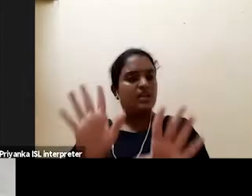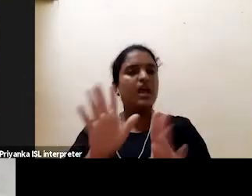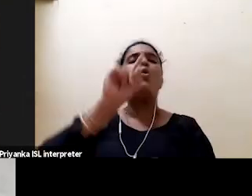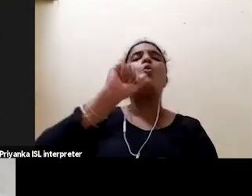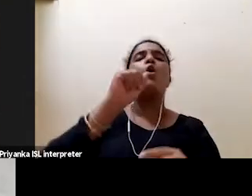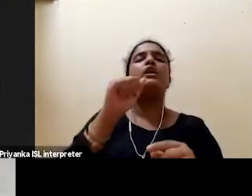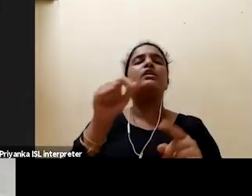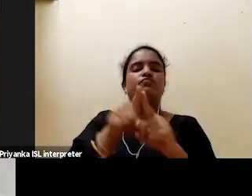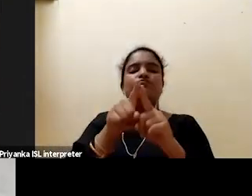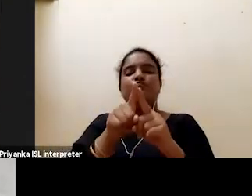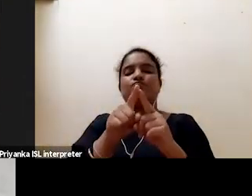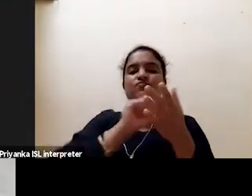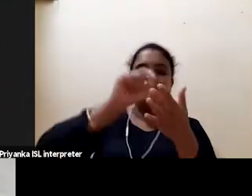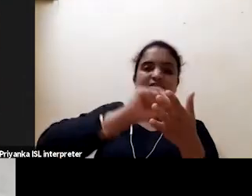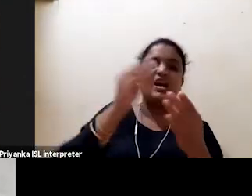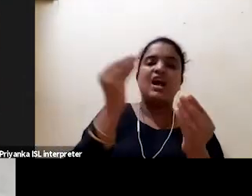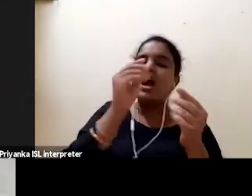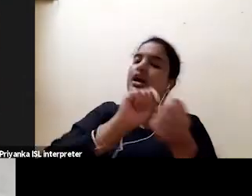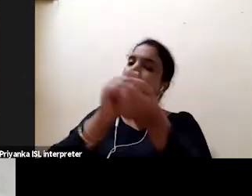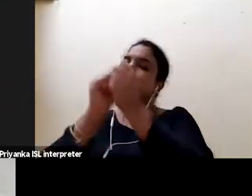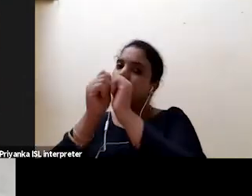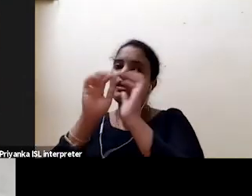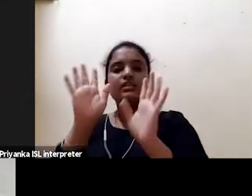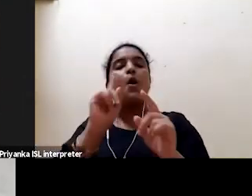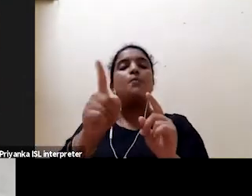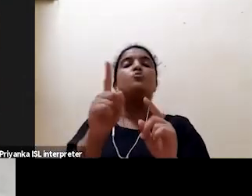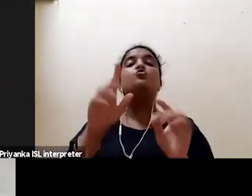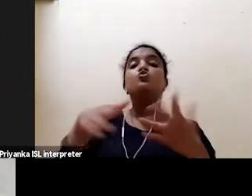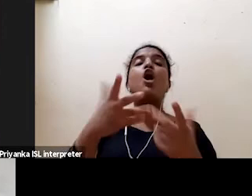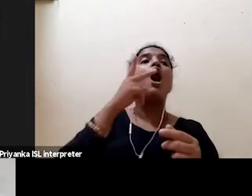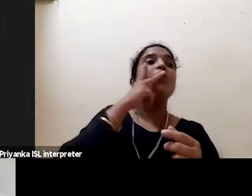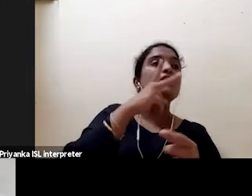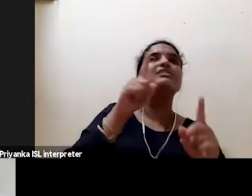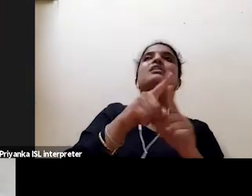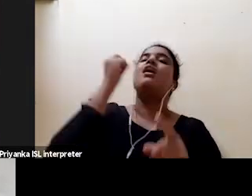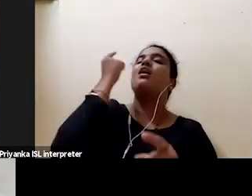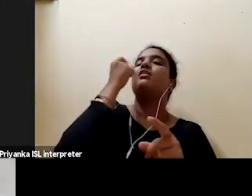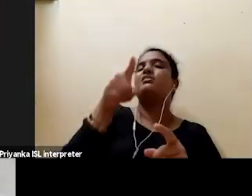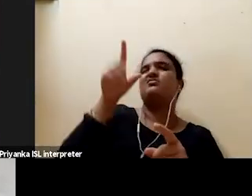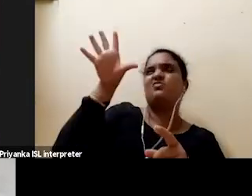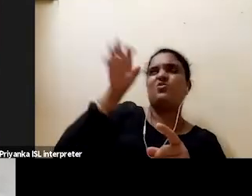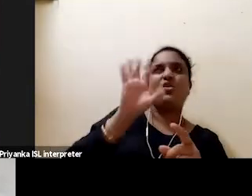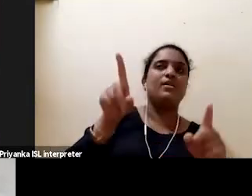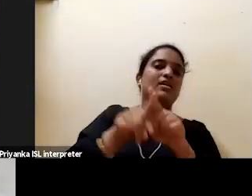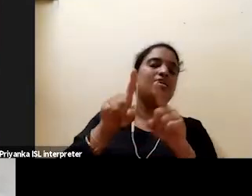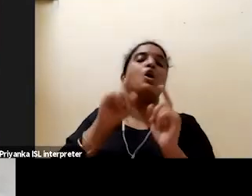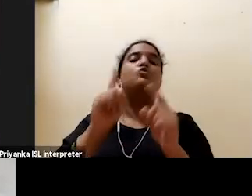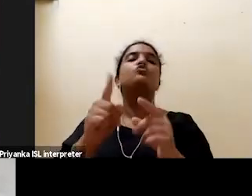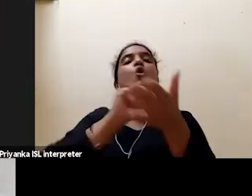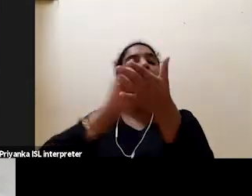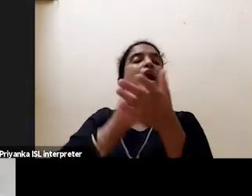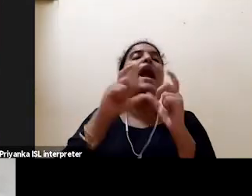you know otherwise, people can actually see you through your writing, and that's what you have to aim for when it comes